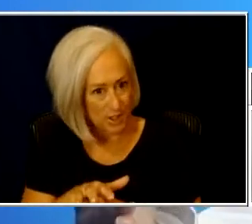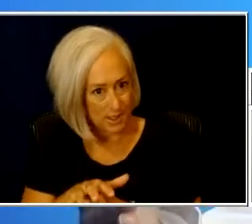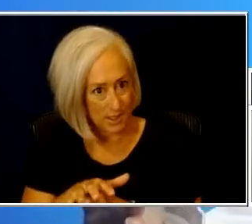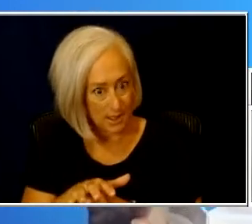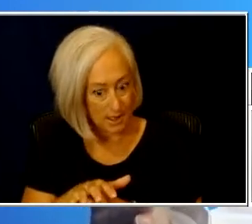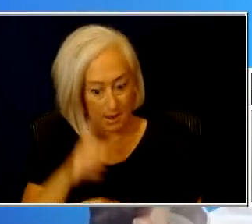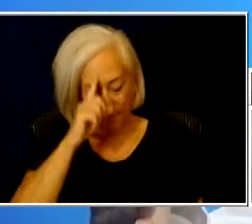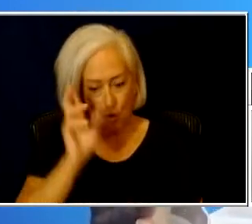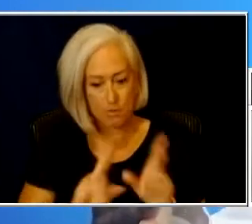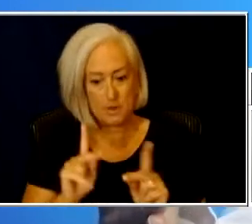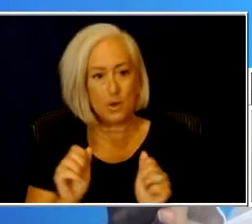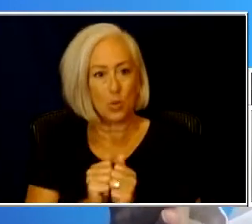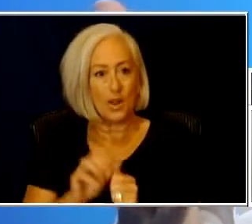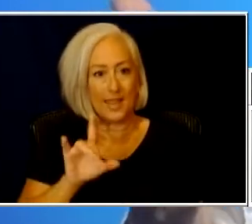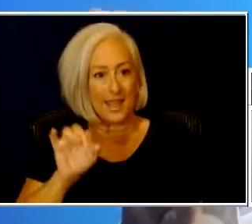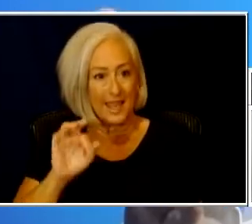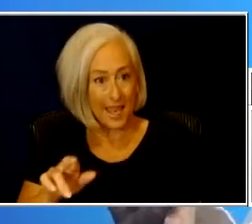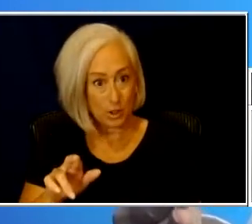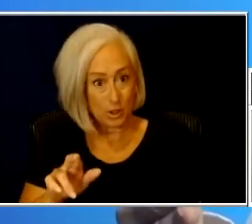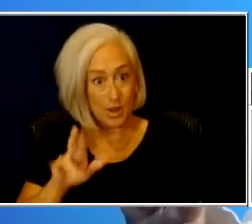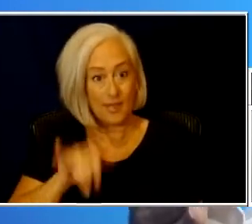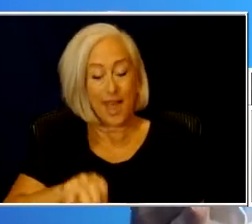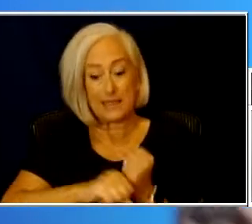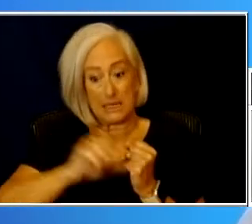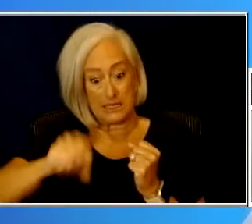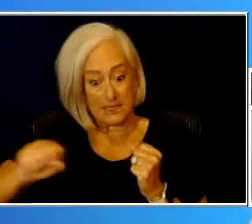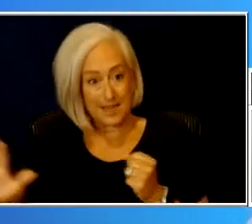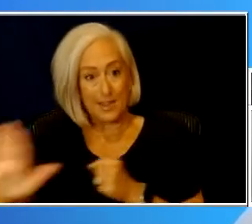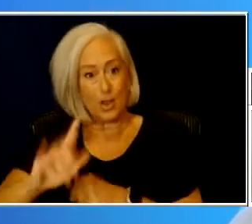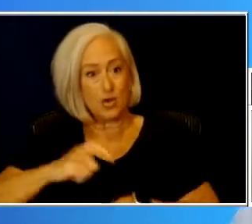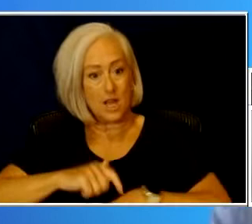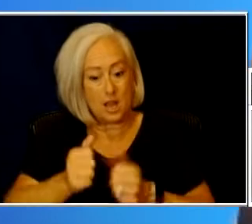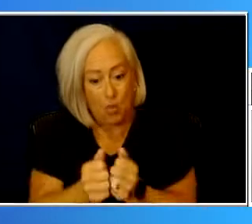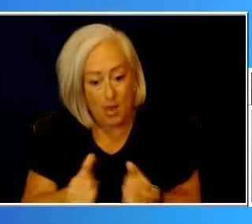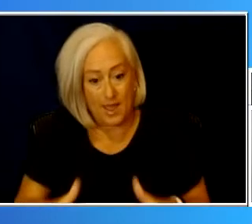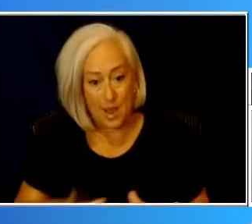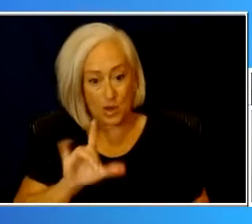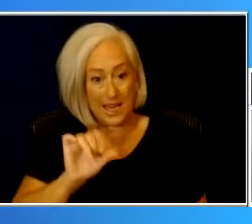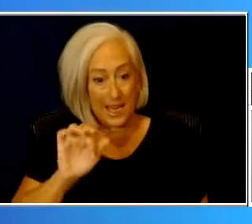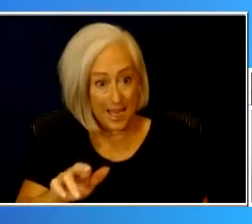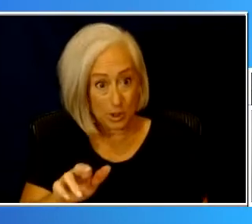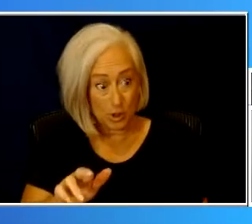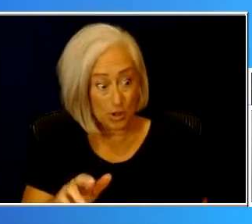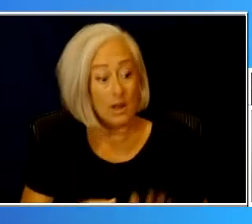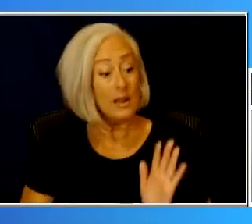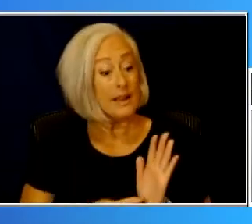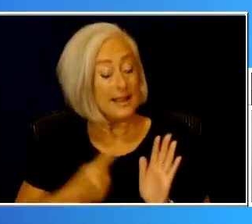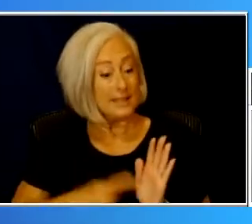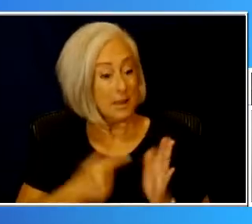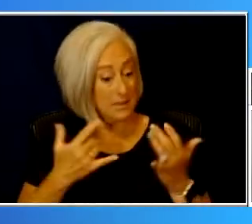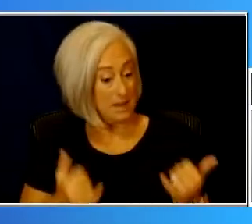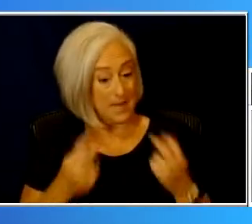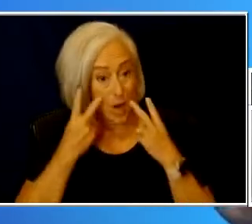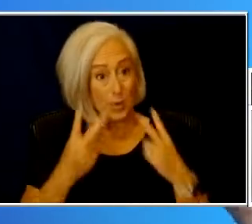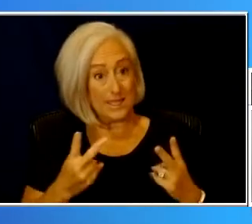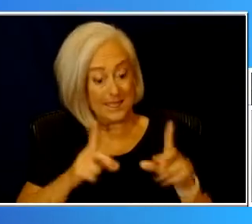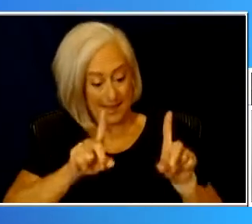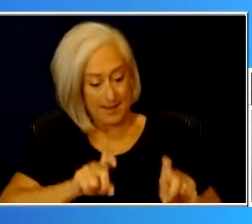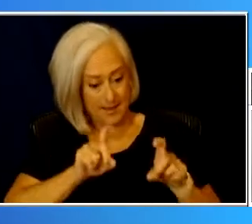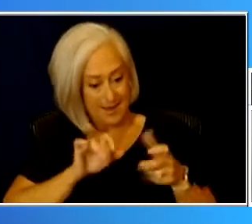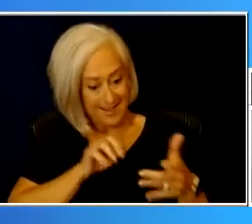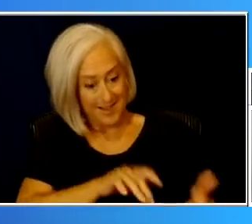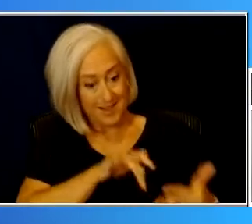time without cancer, and in some cases, now we're starting to see trials results where it might